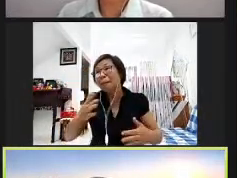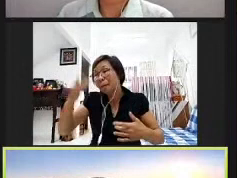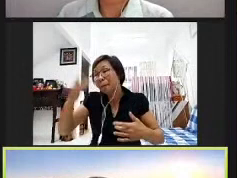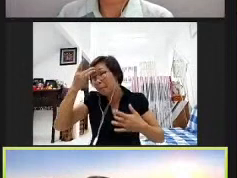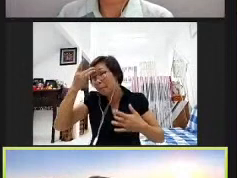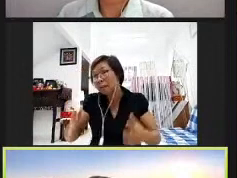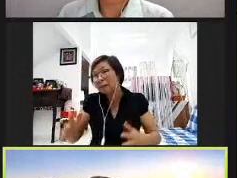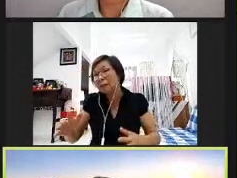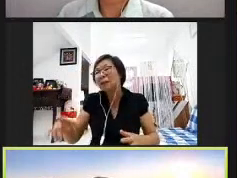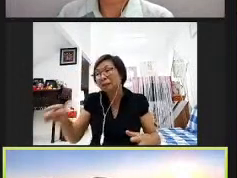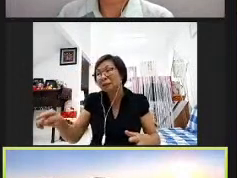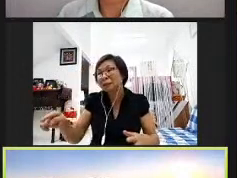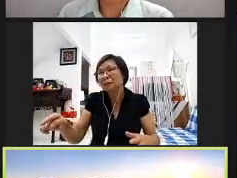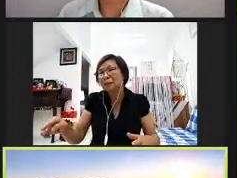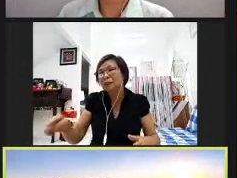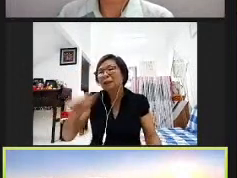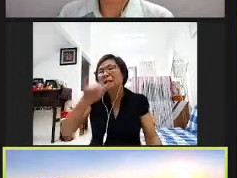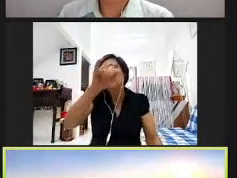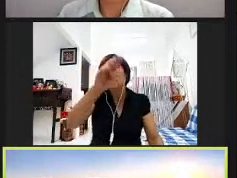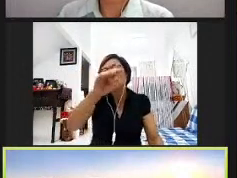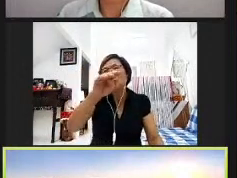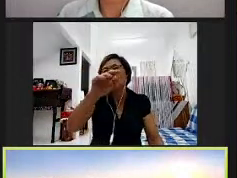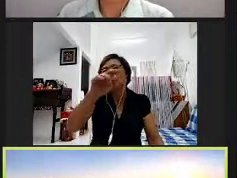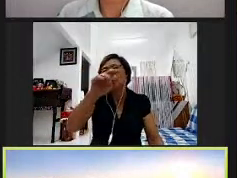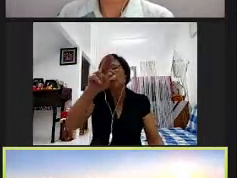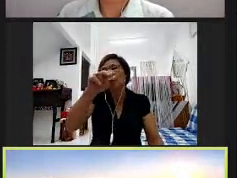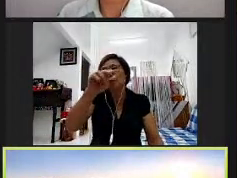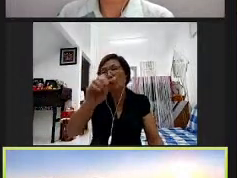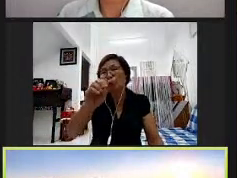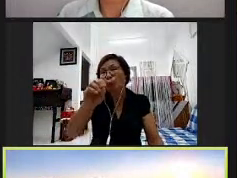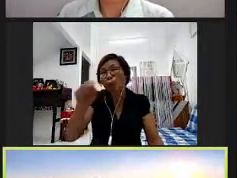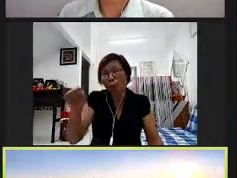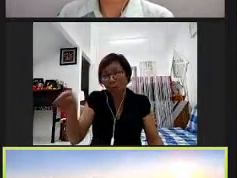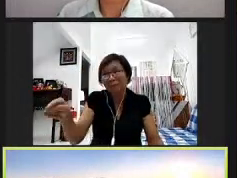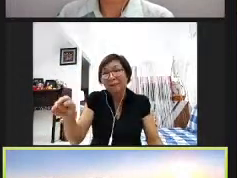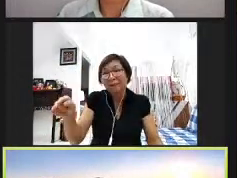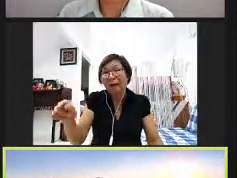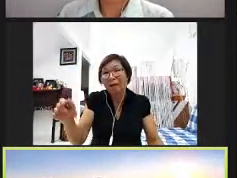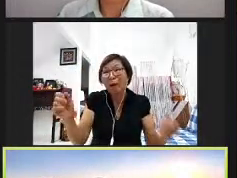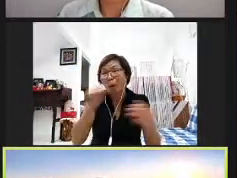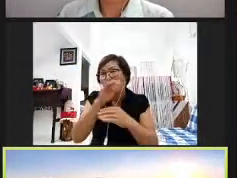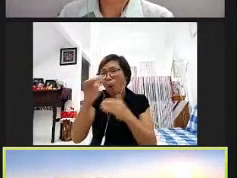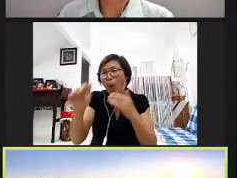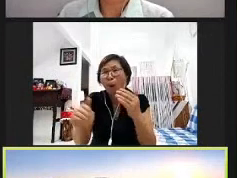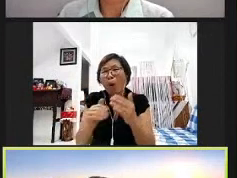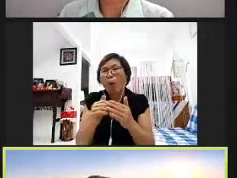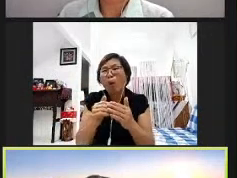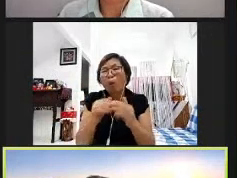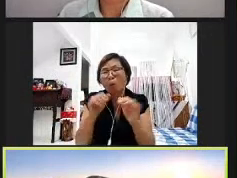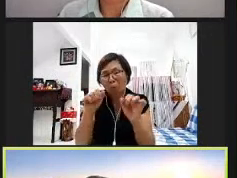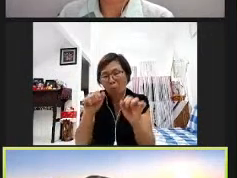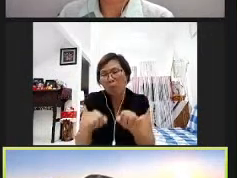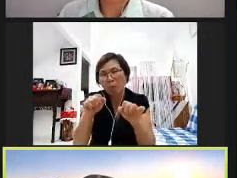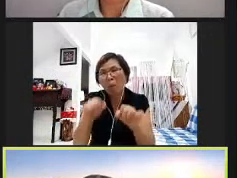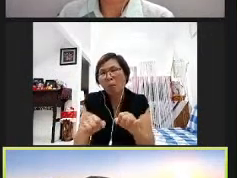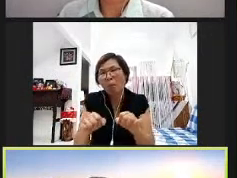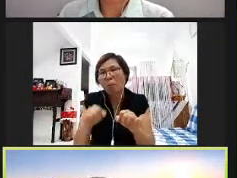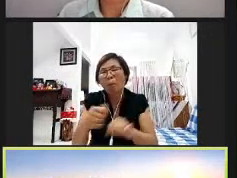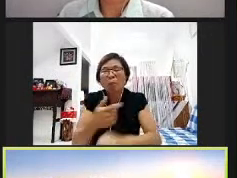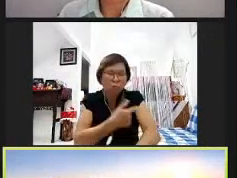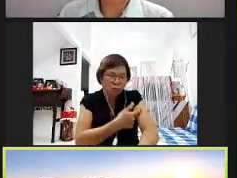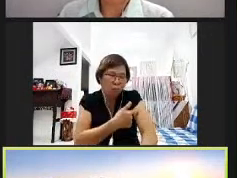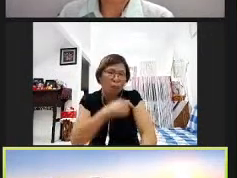are considered immunocompromised patients, and they are all able to take the